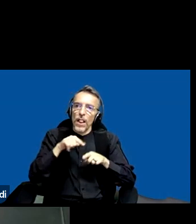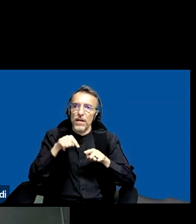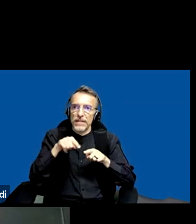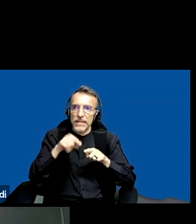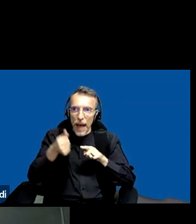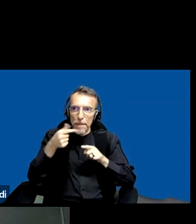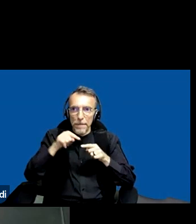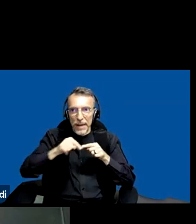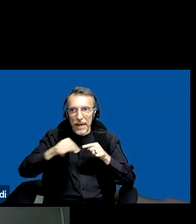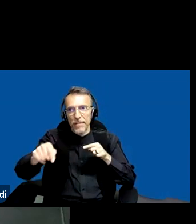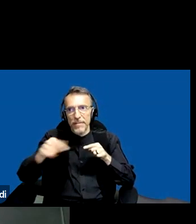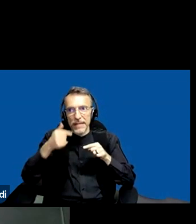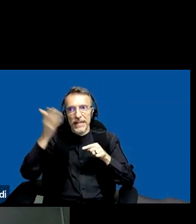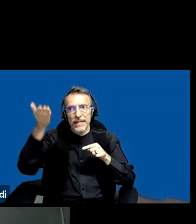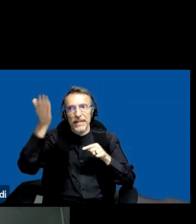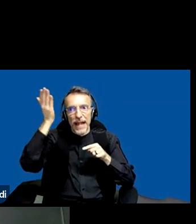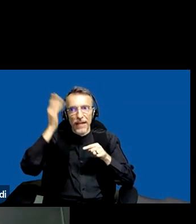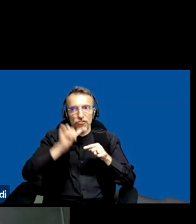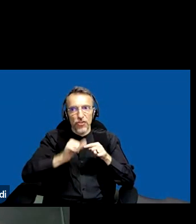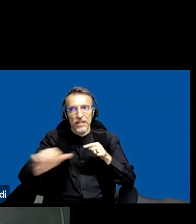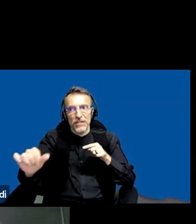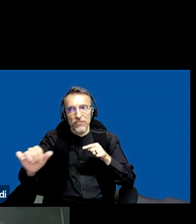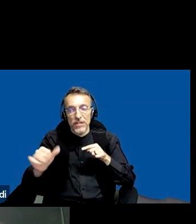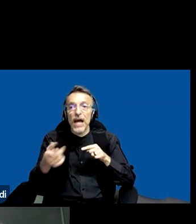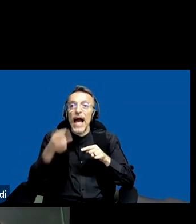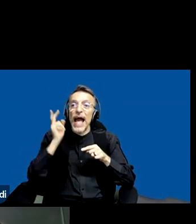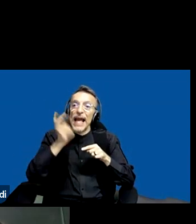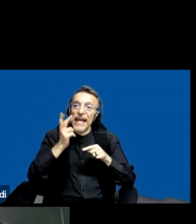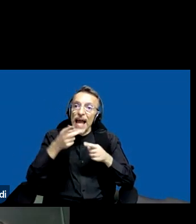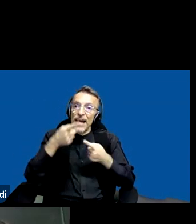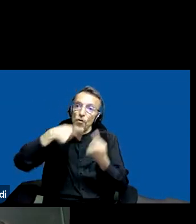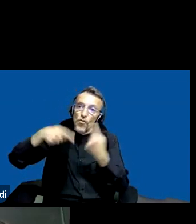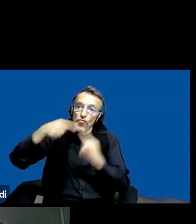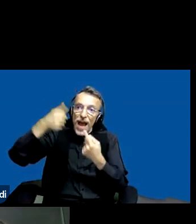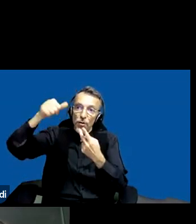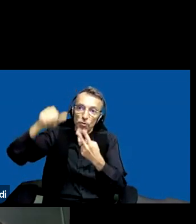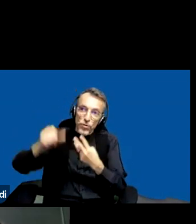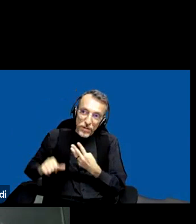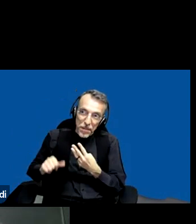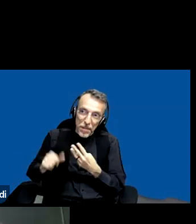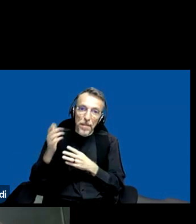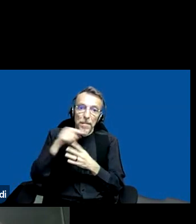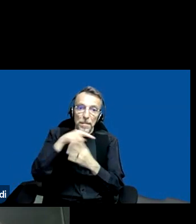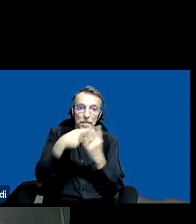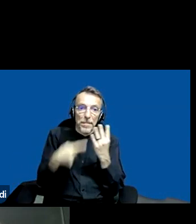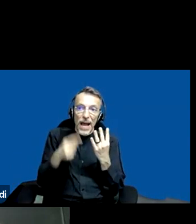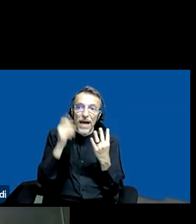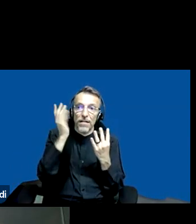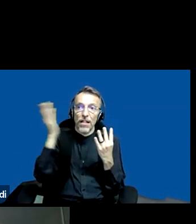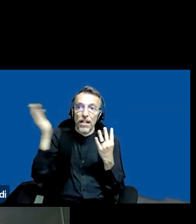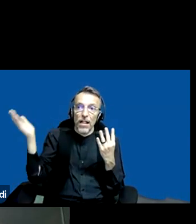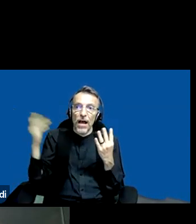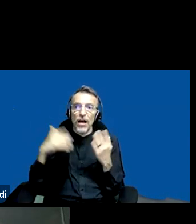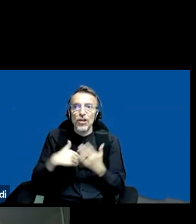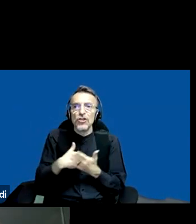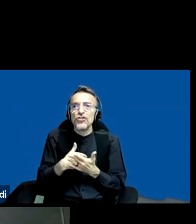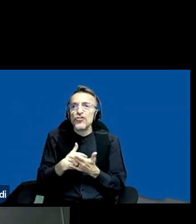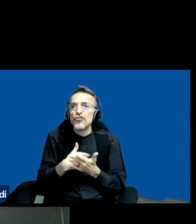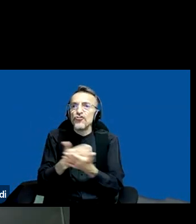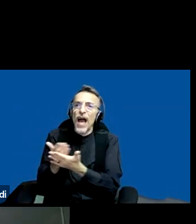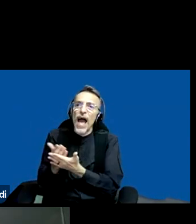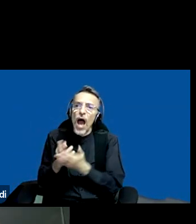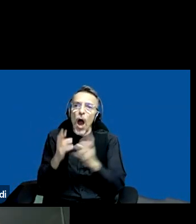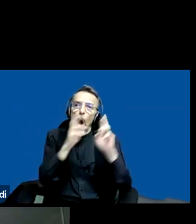I'm now going to go round just once more to our panel and ask you each to share, in a way, a